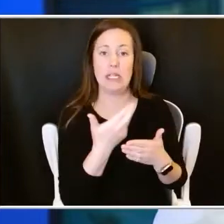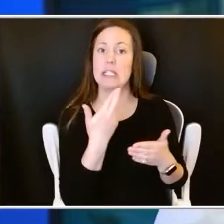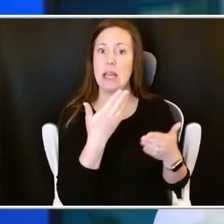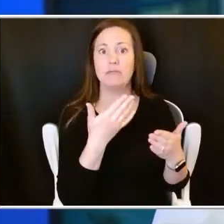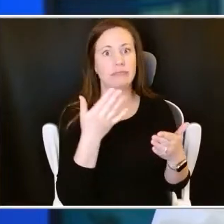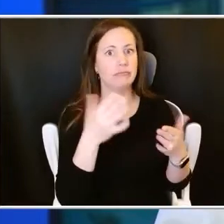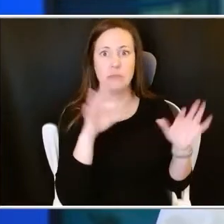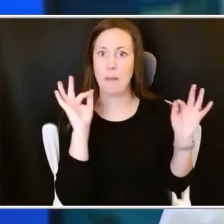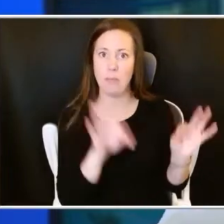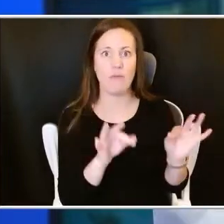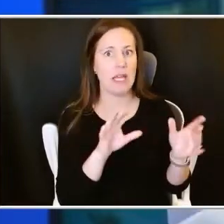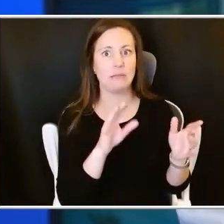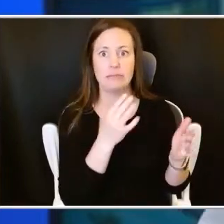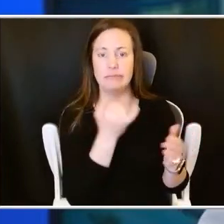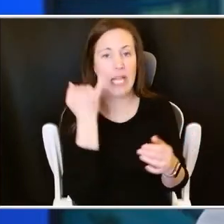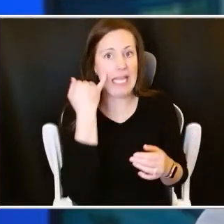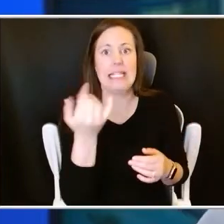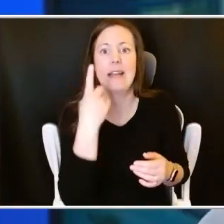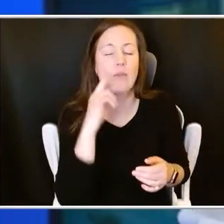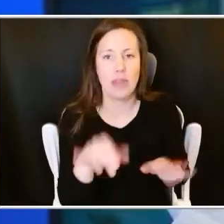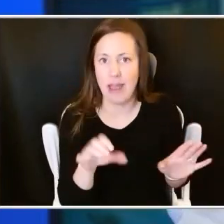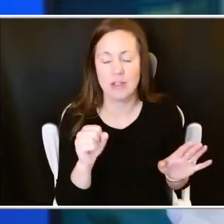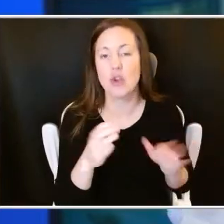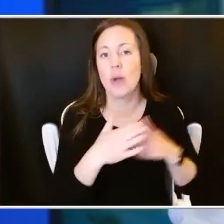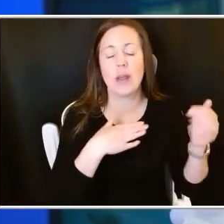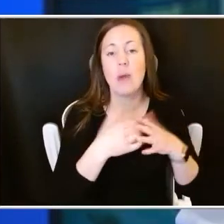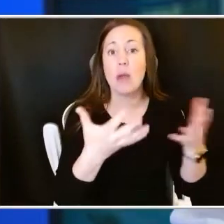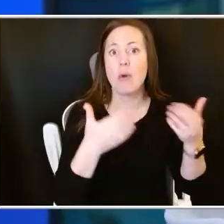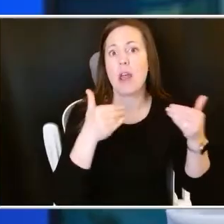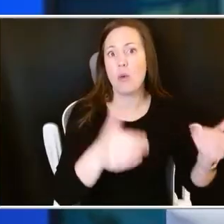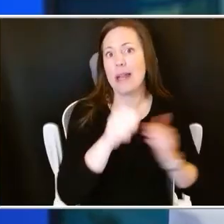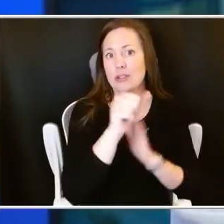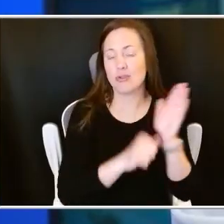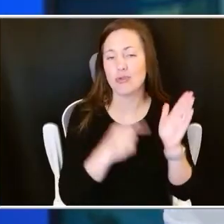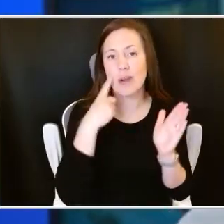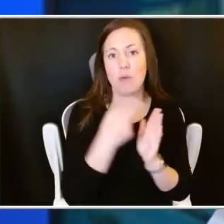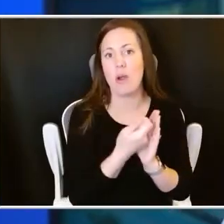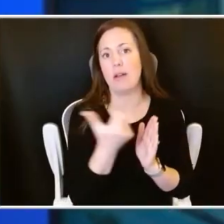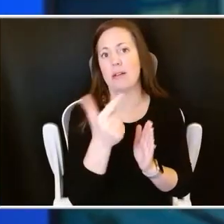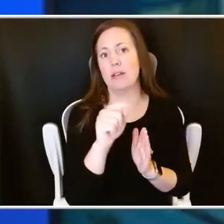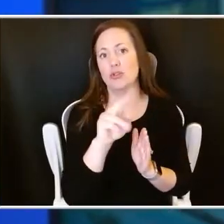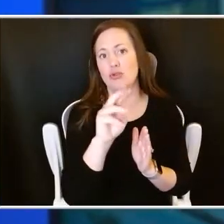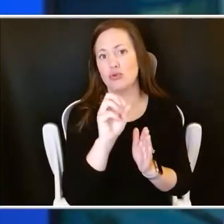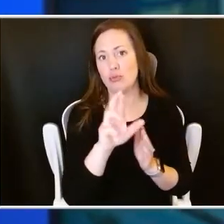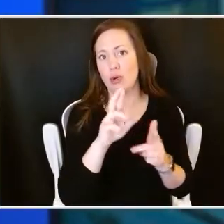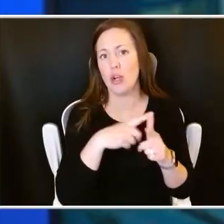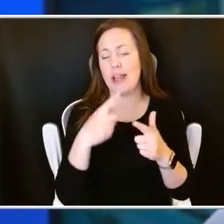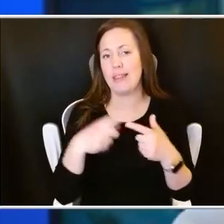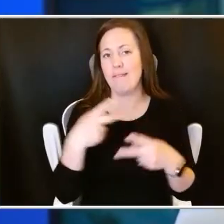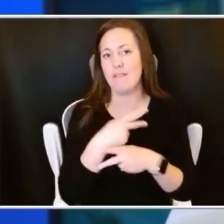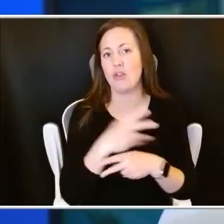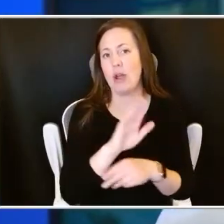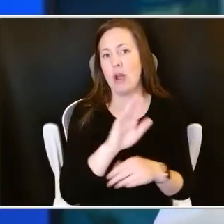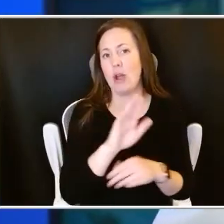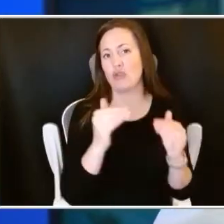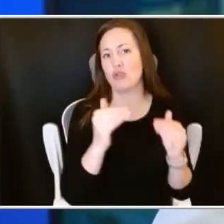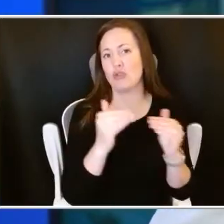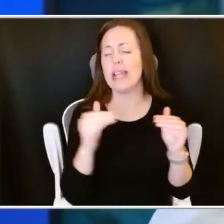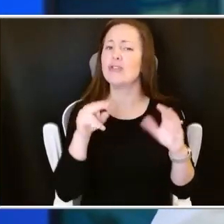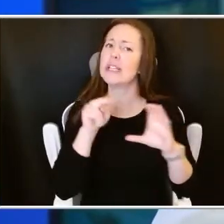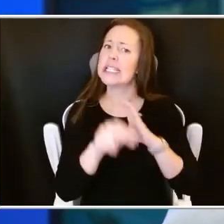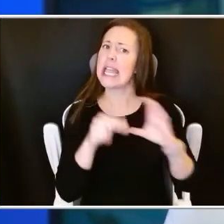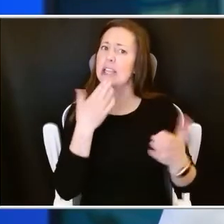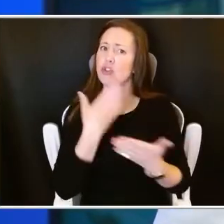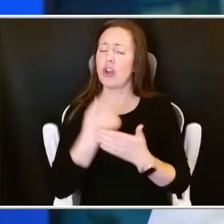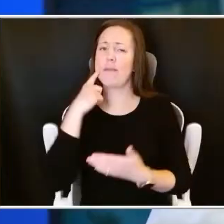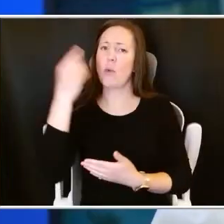want to proceed with surgery so we can get that tumor out, accurately stage you. The scans we get, they're good at staging, but they're not perfect. And